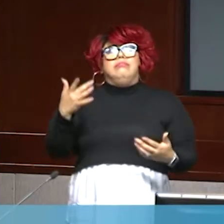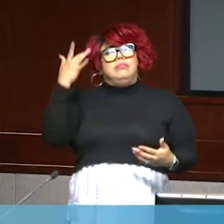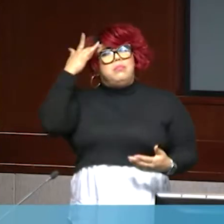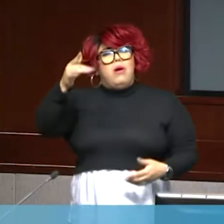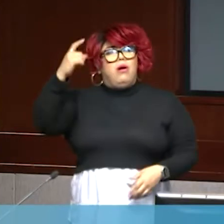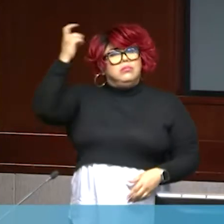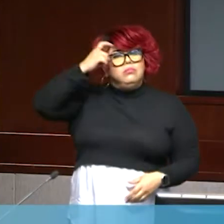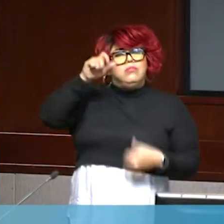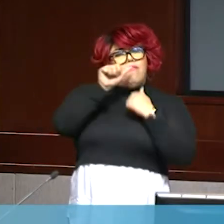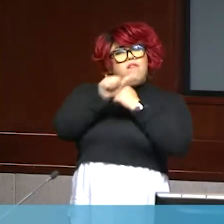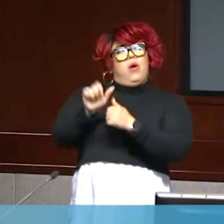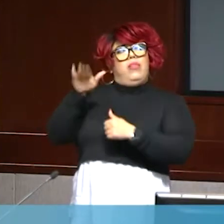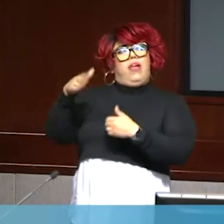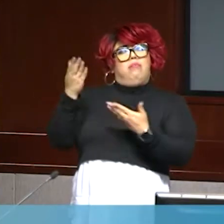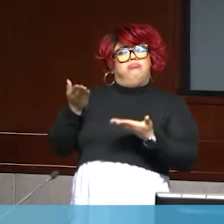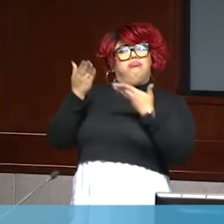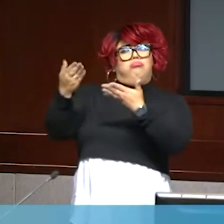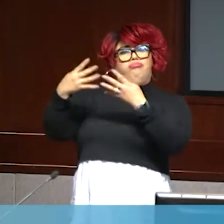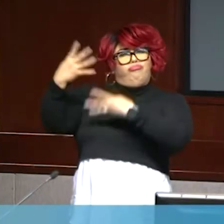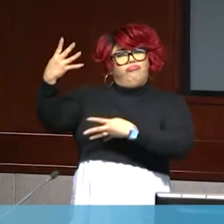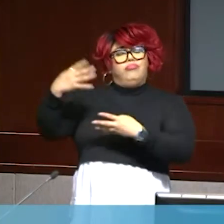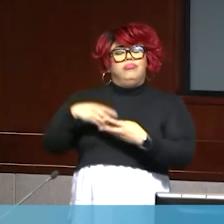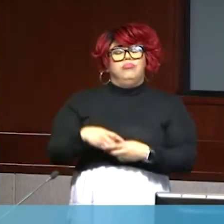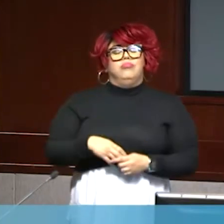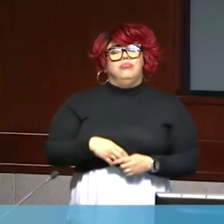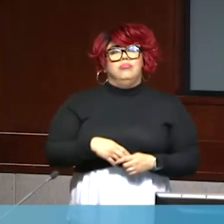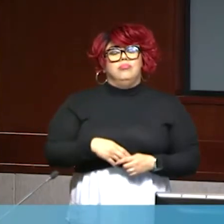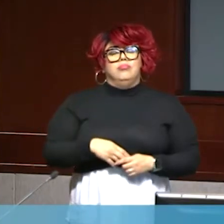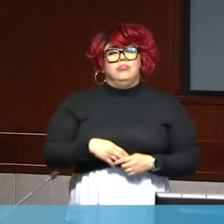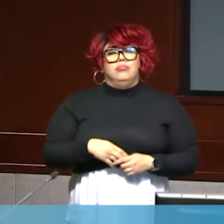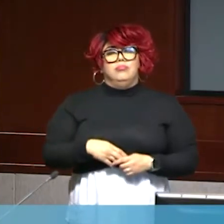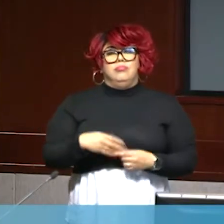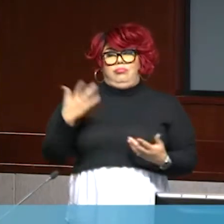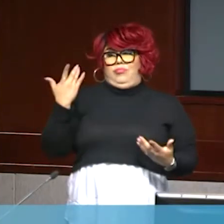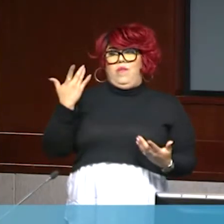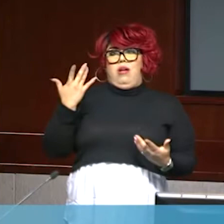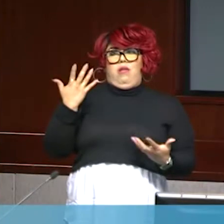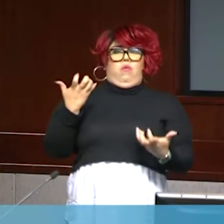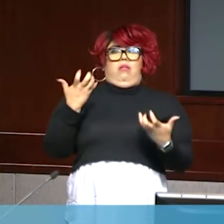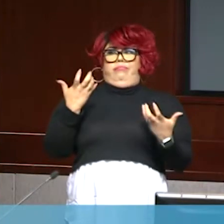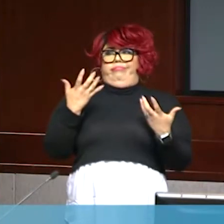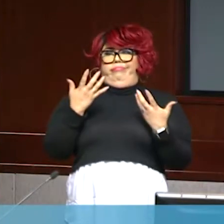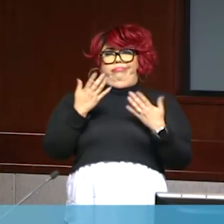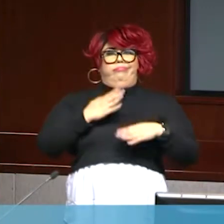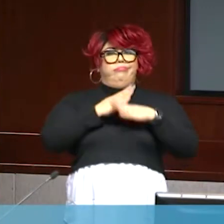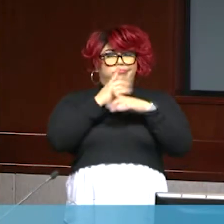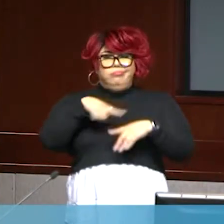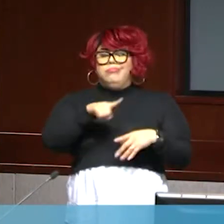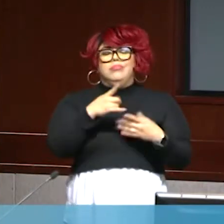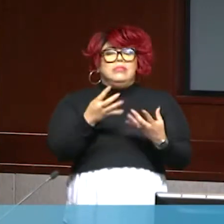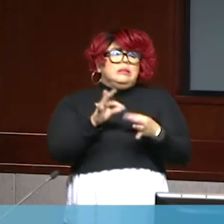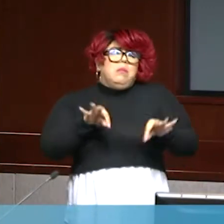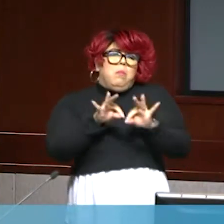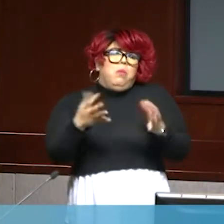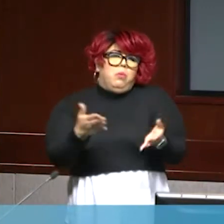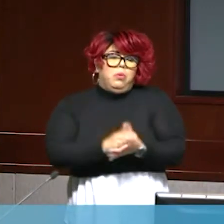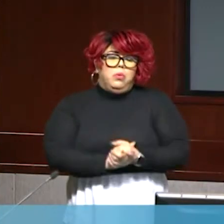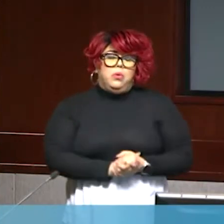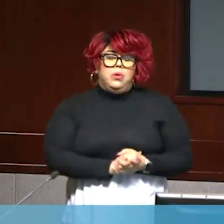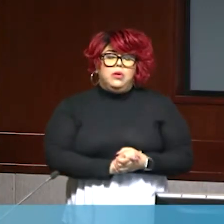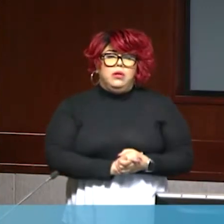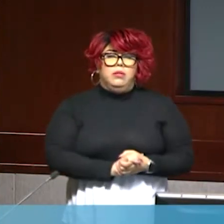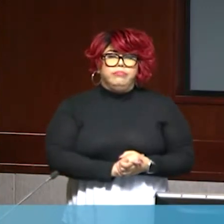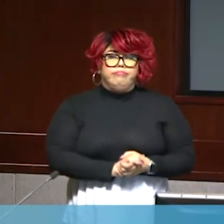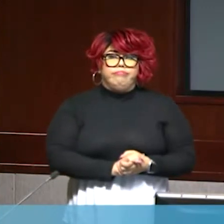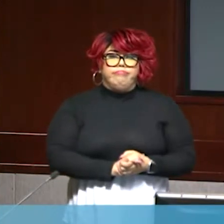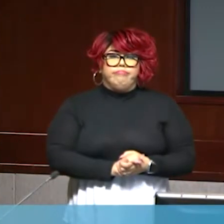adhere to guidance for this period of time. It's very, very important. That